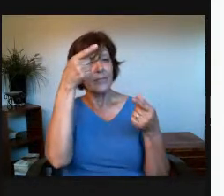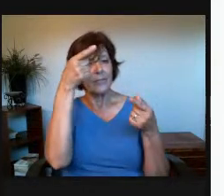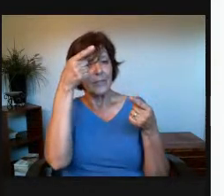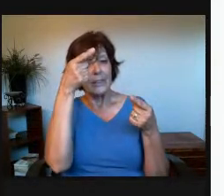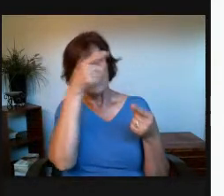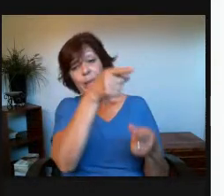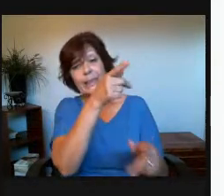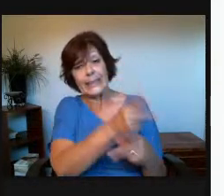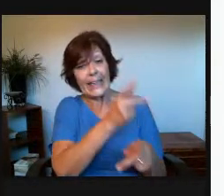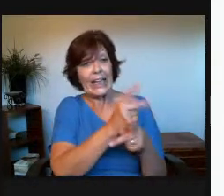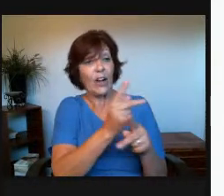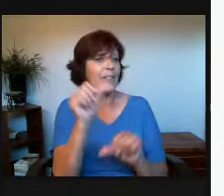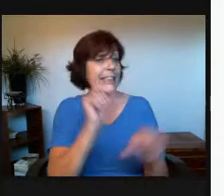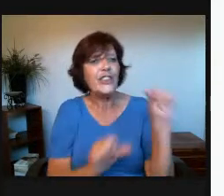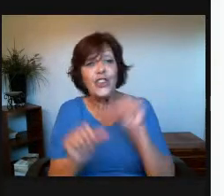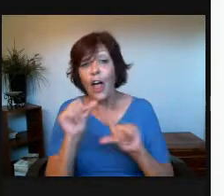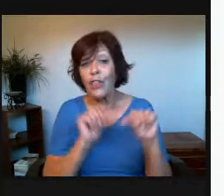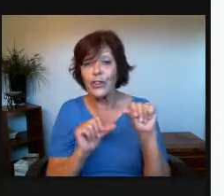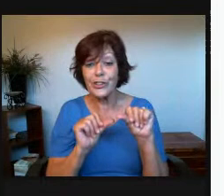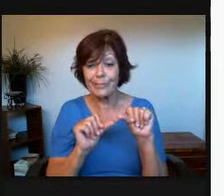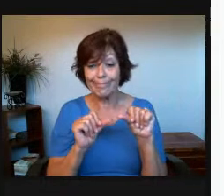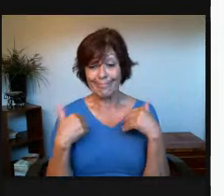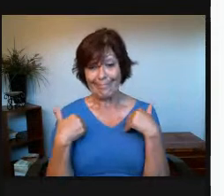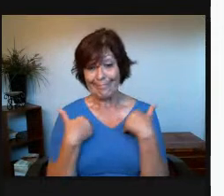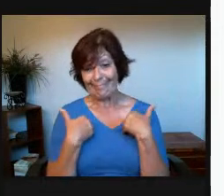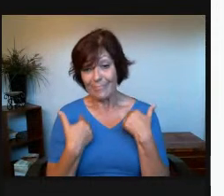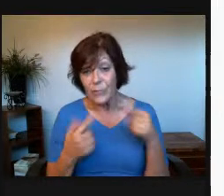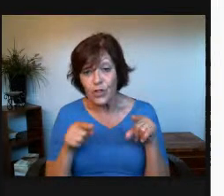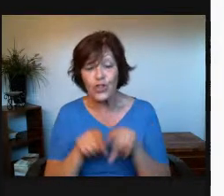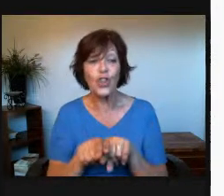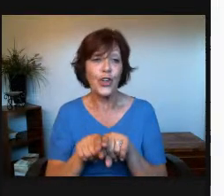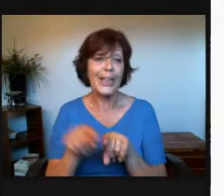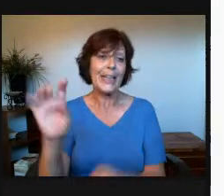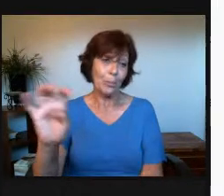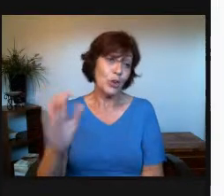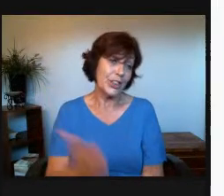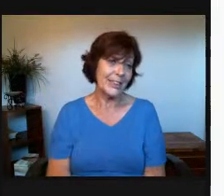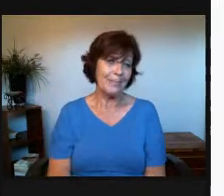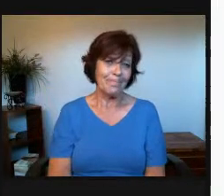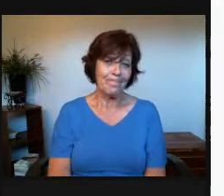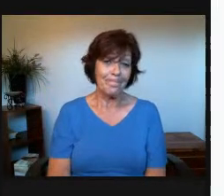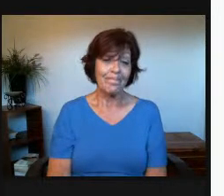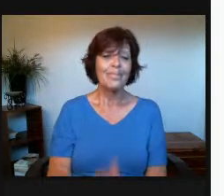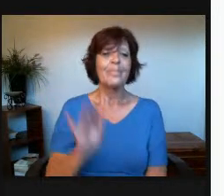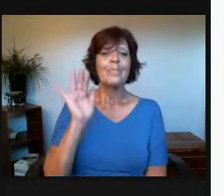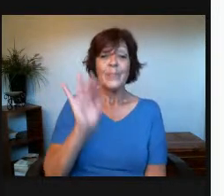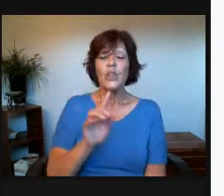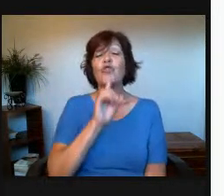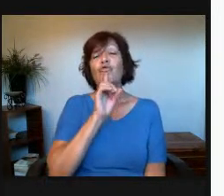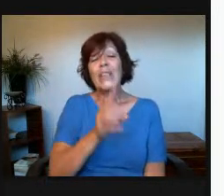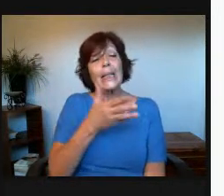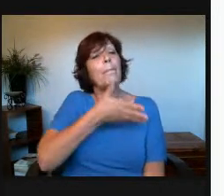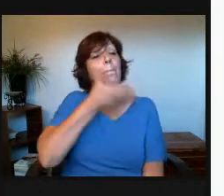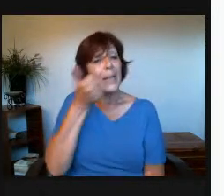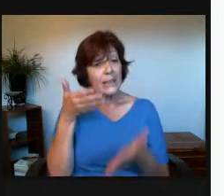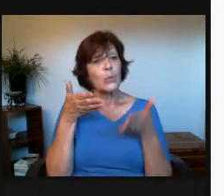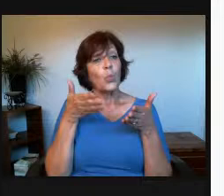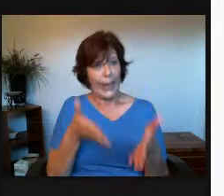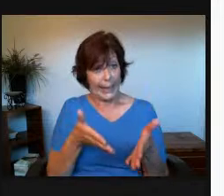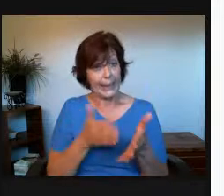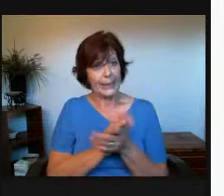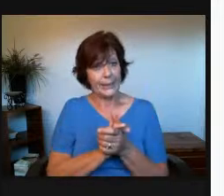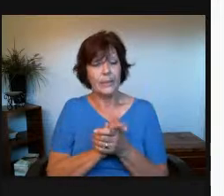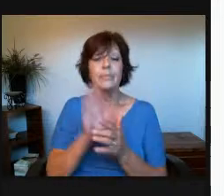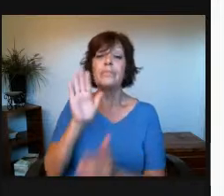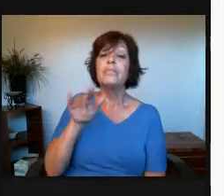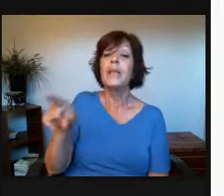each other's iguanas during a respective emergency. That's truly the best way to do it. And Patty, and I